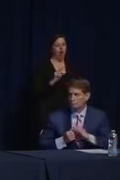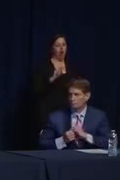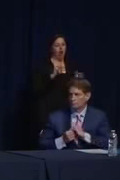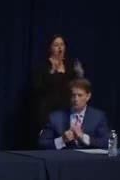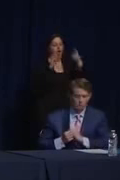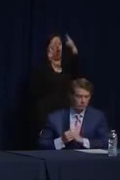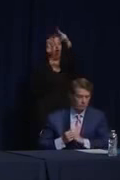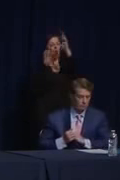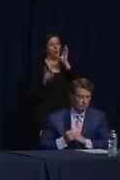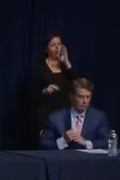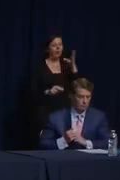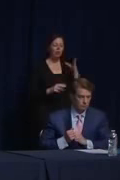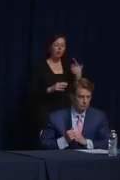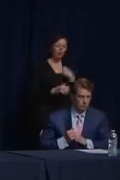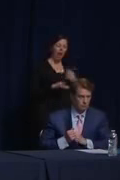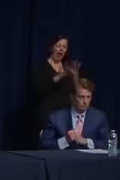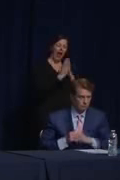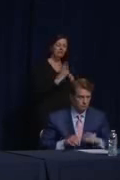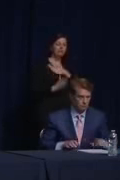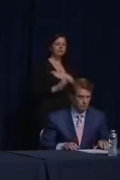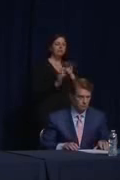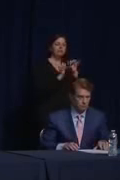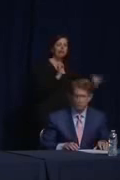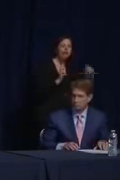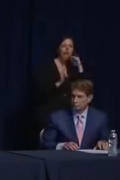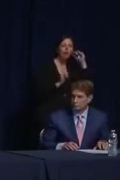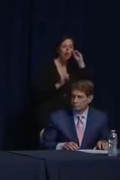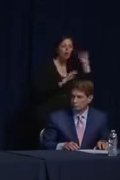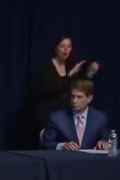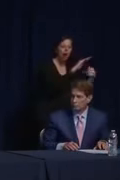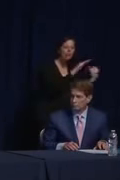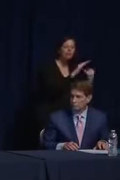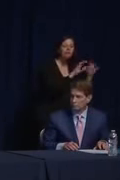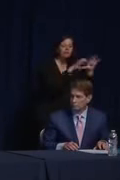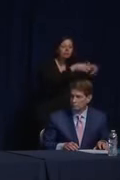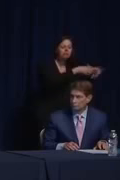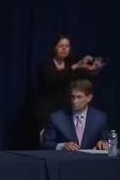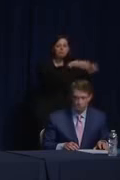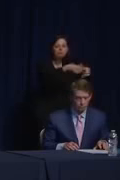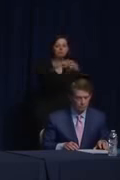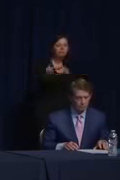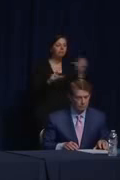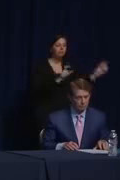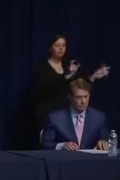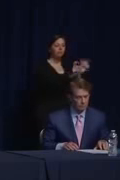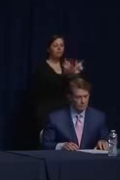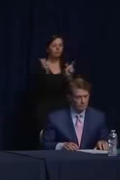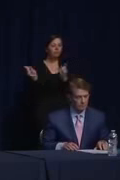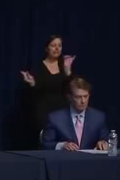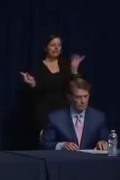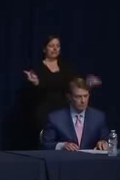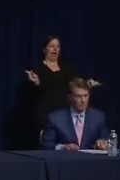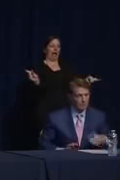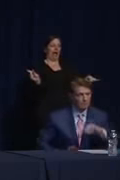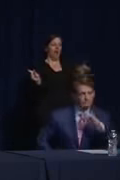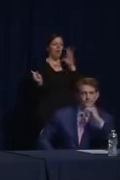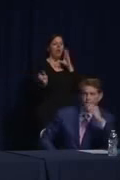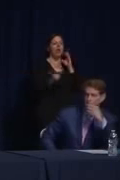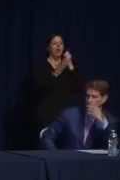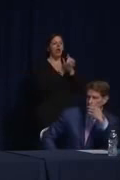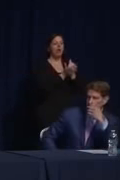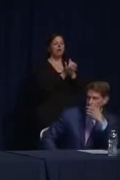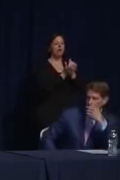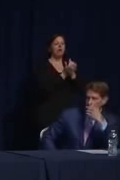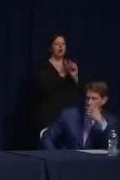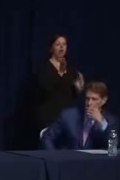to flatten the curve of COVID-19 cases. By flattening the curve, we're decompressing the peak of